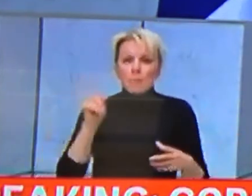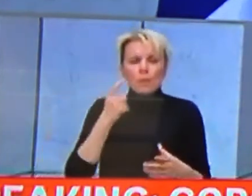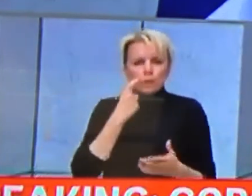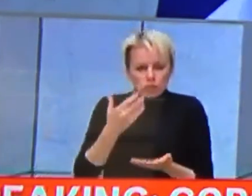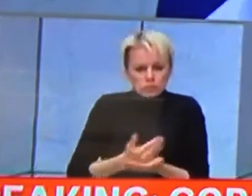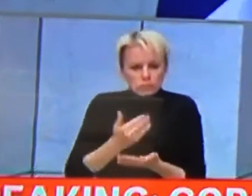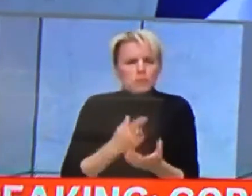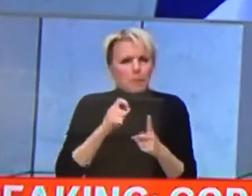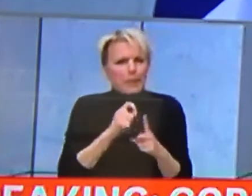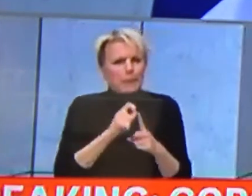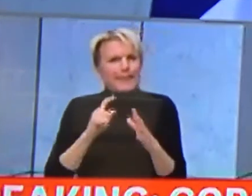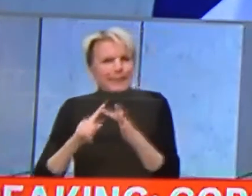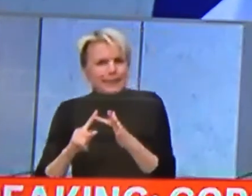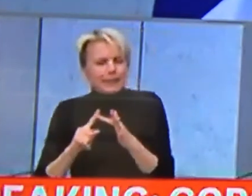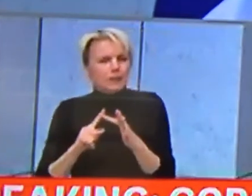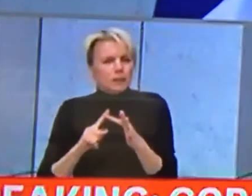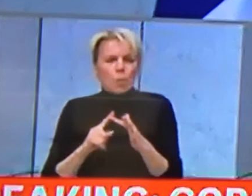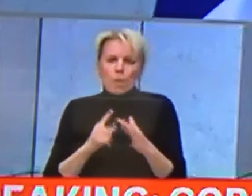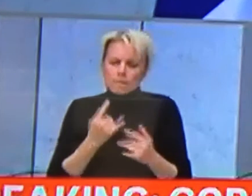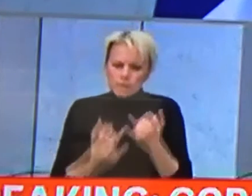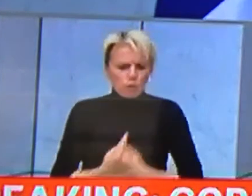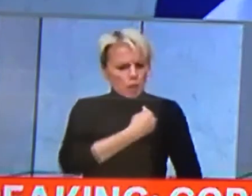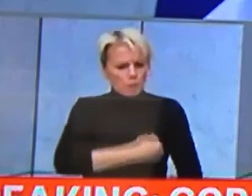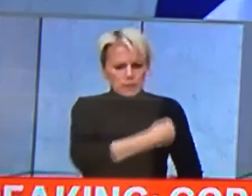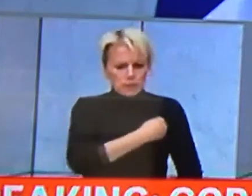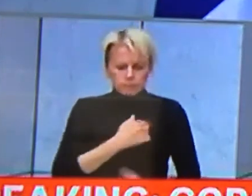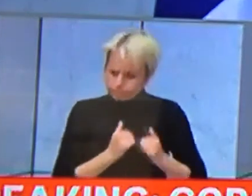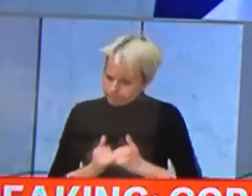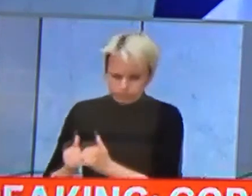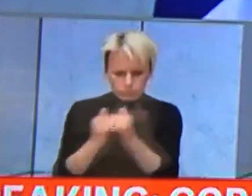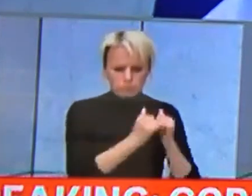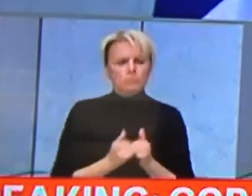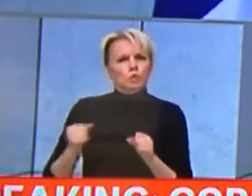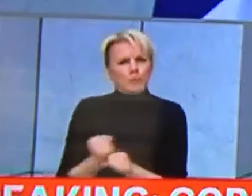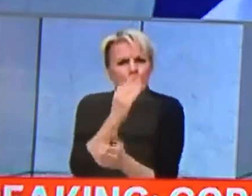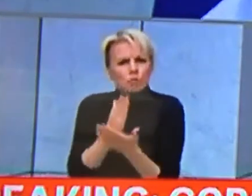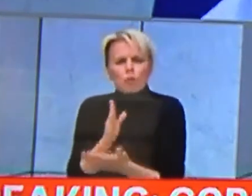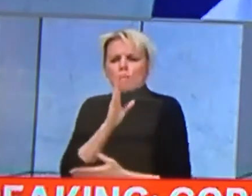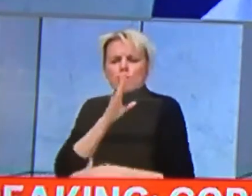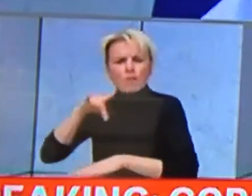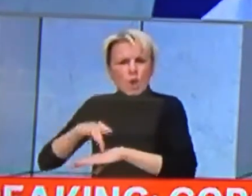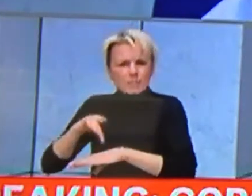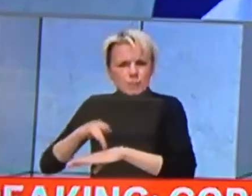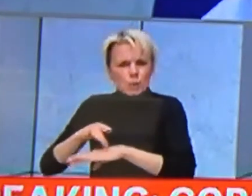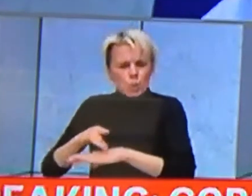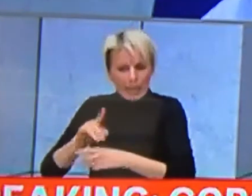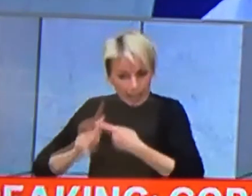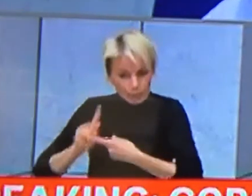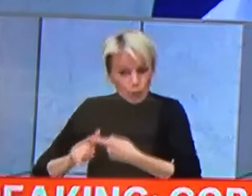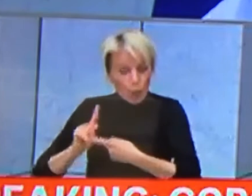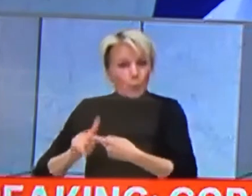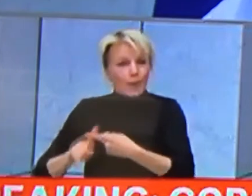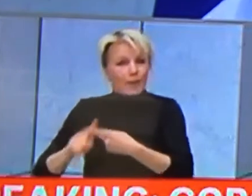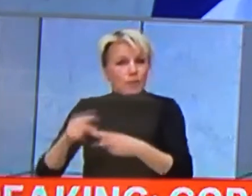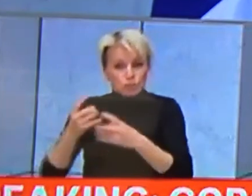absolutely committed, state and territory and Commonwealth Government, to make sure that we keep the private hospital sector viable to help in this